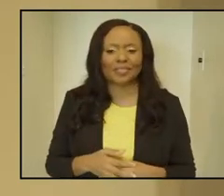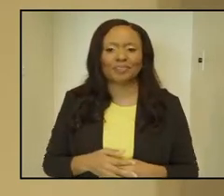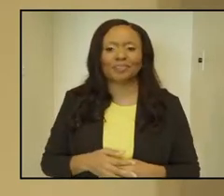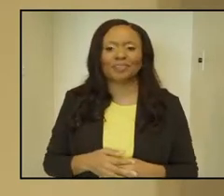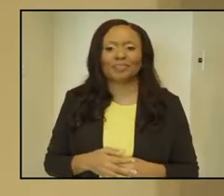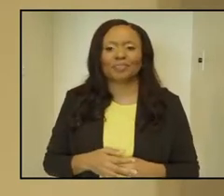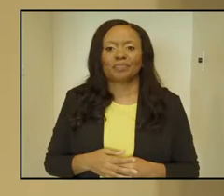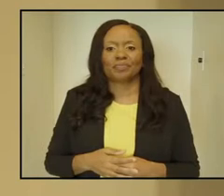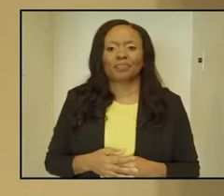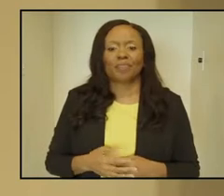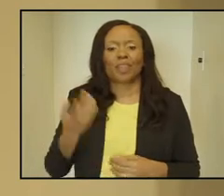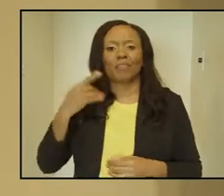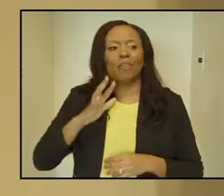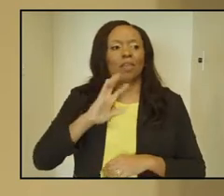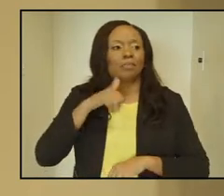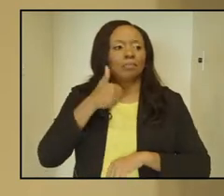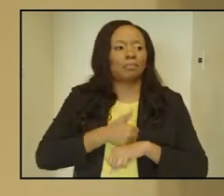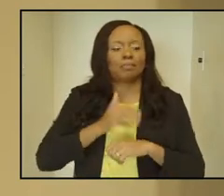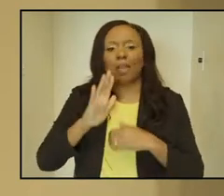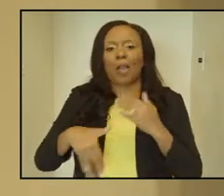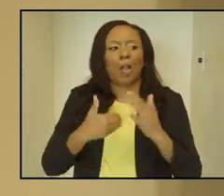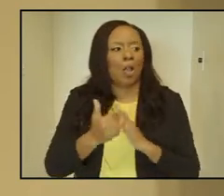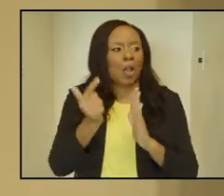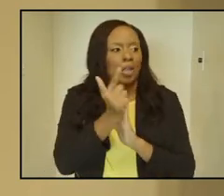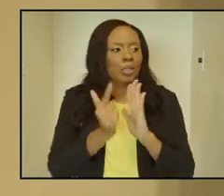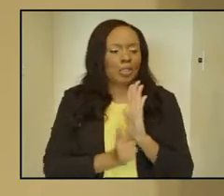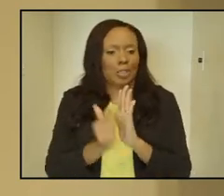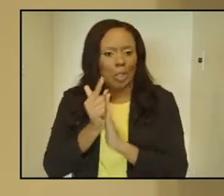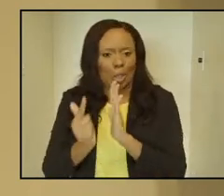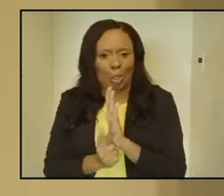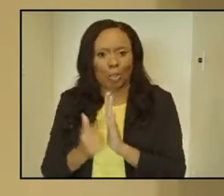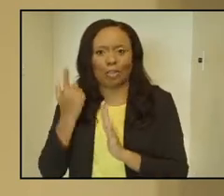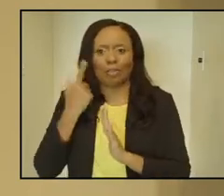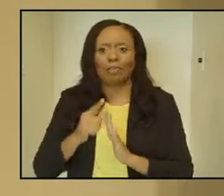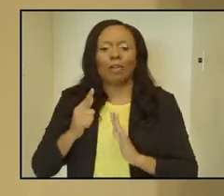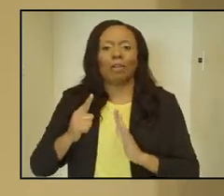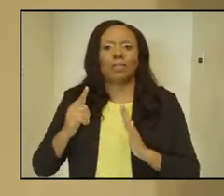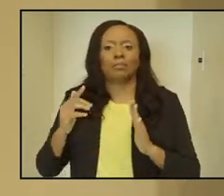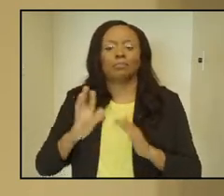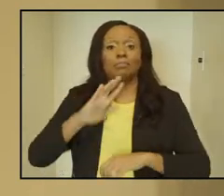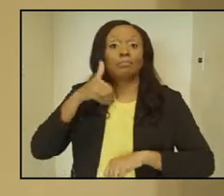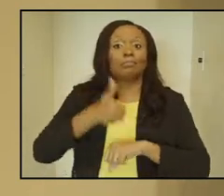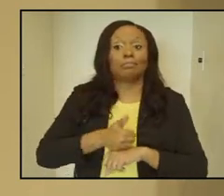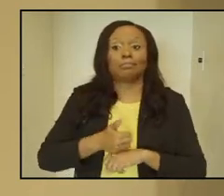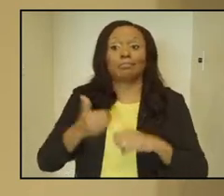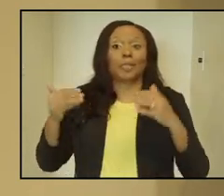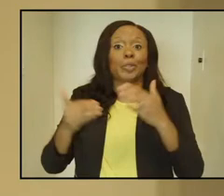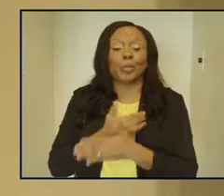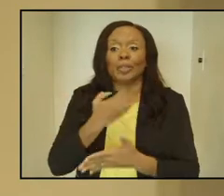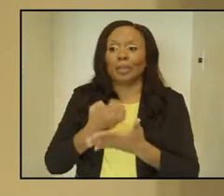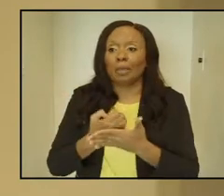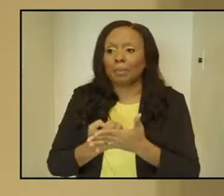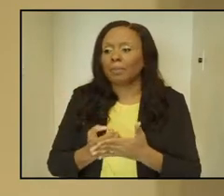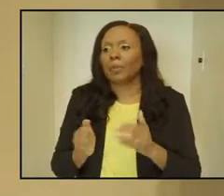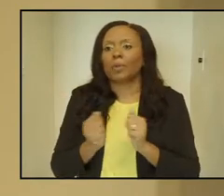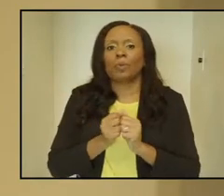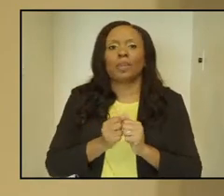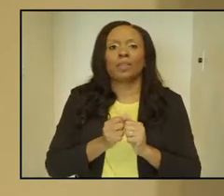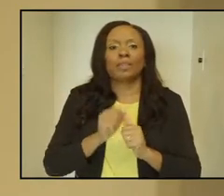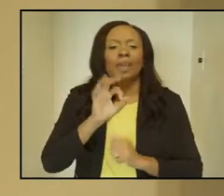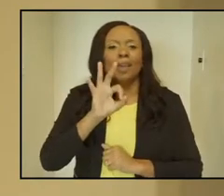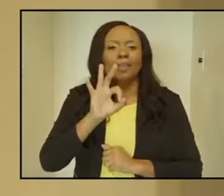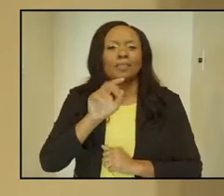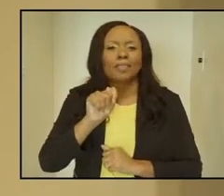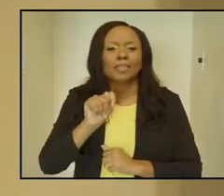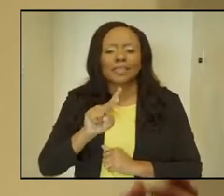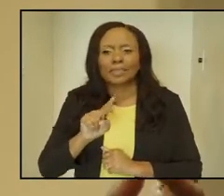of the legislation that was necessary for the beginning of the creation of the new economy, with the Fair Trading Commission,